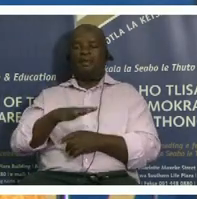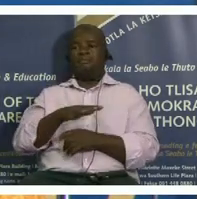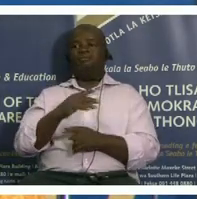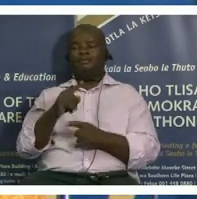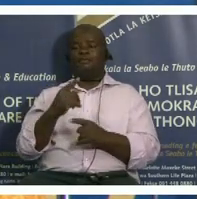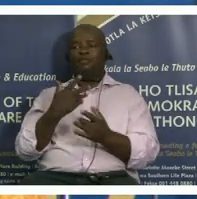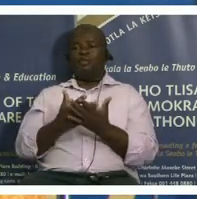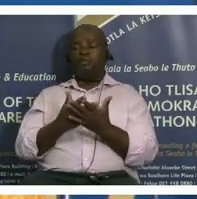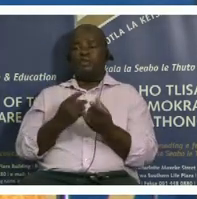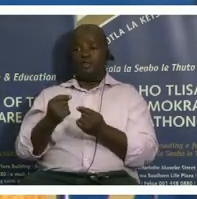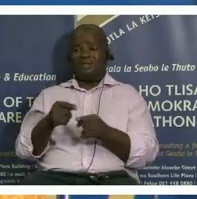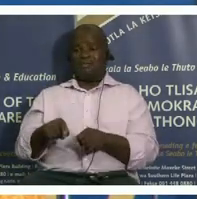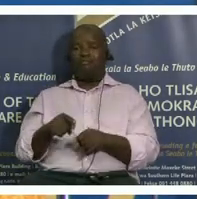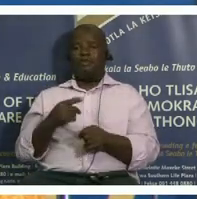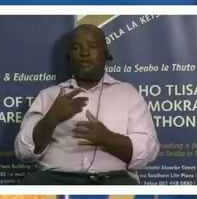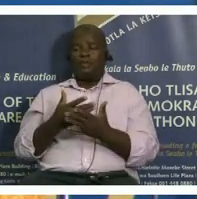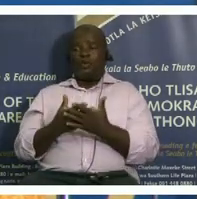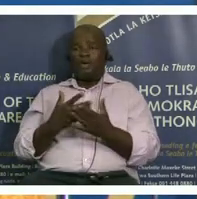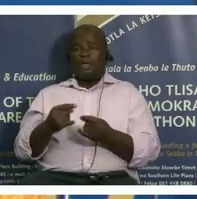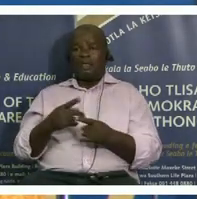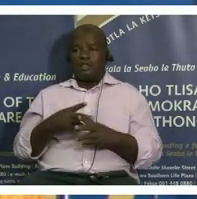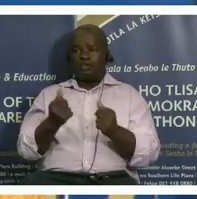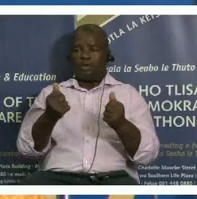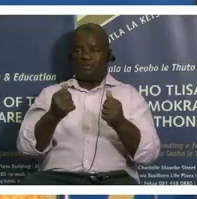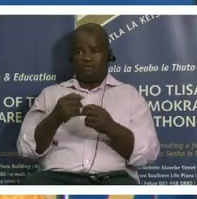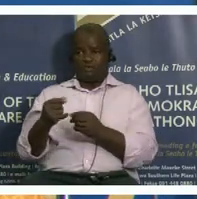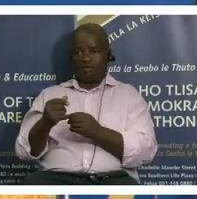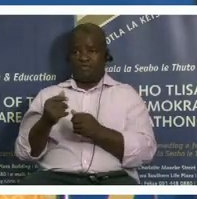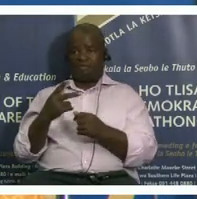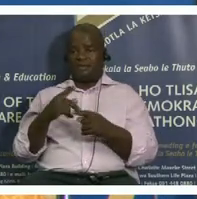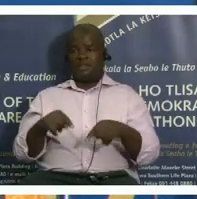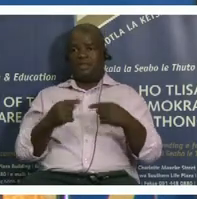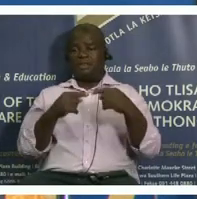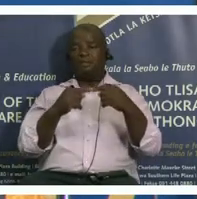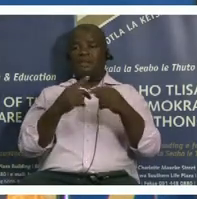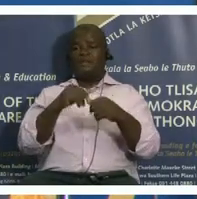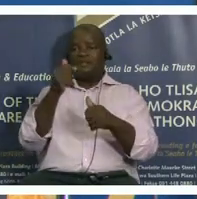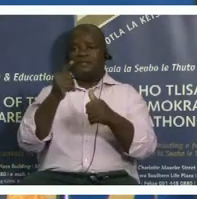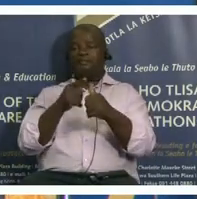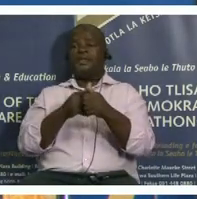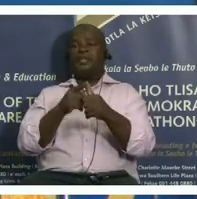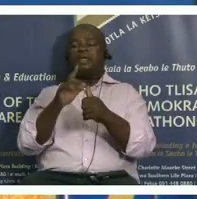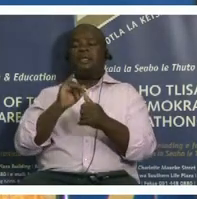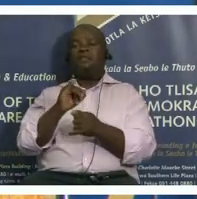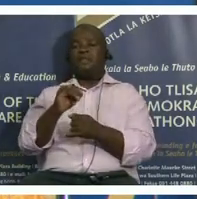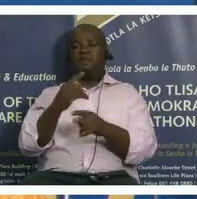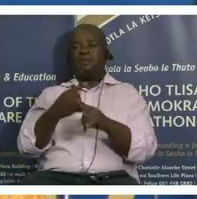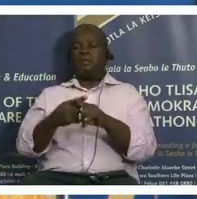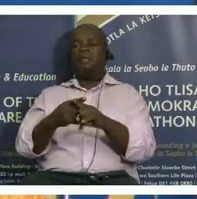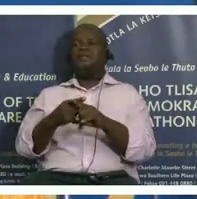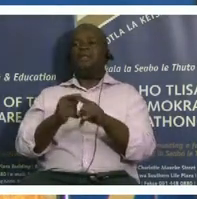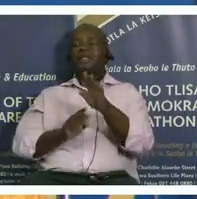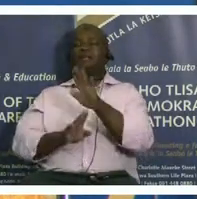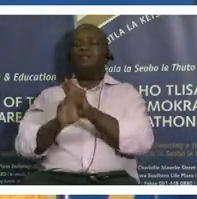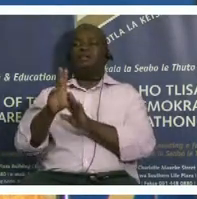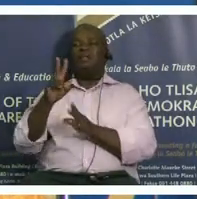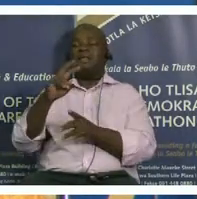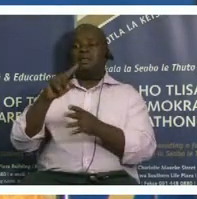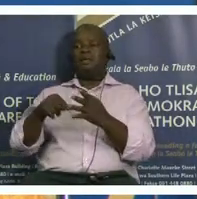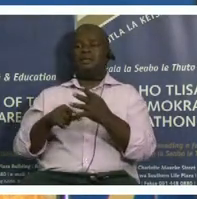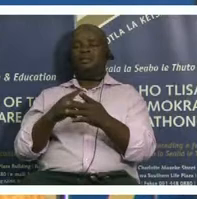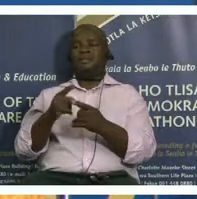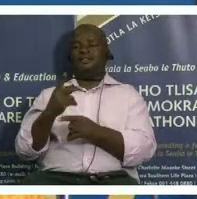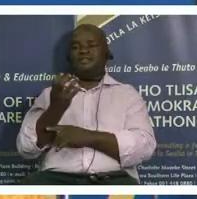be proactive in responsive to the investment and development needs of the Free State